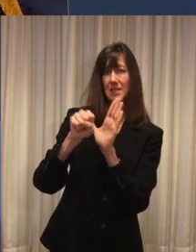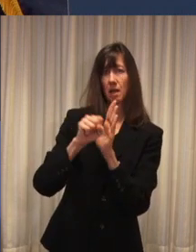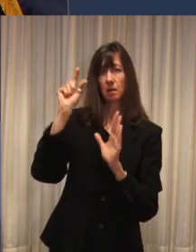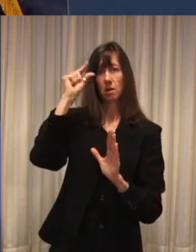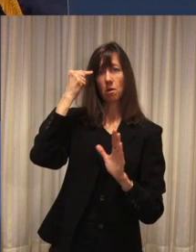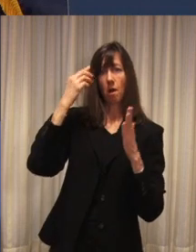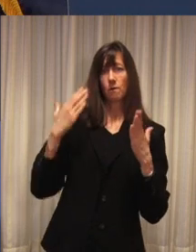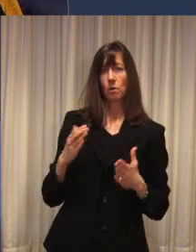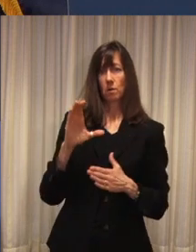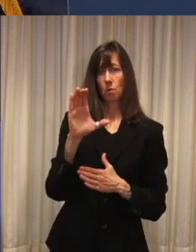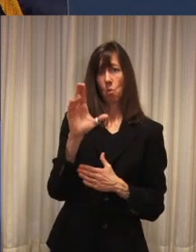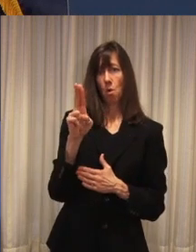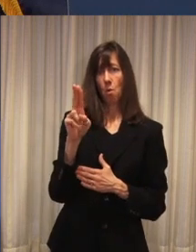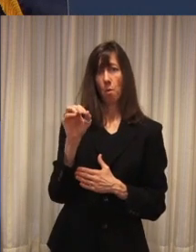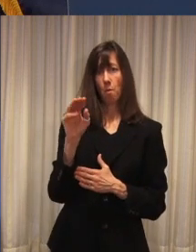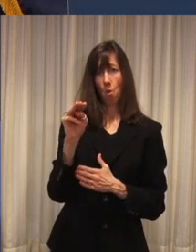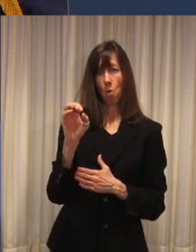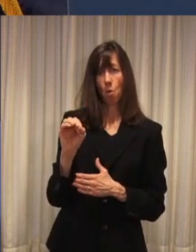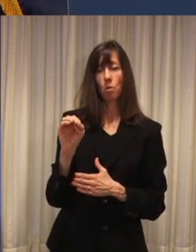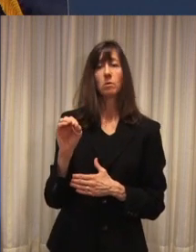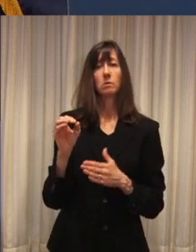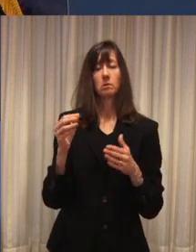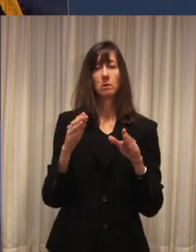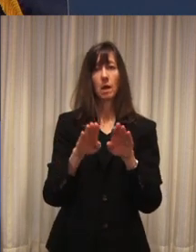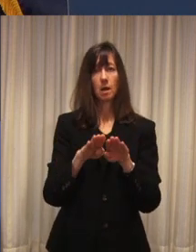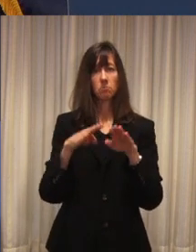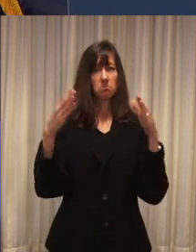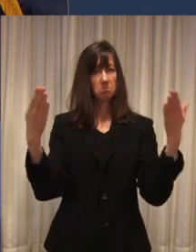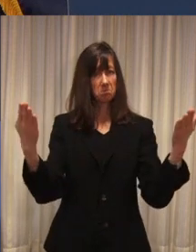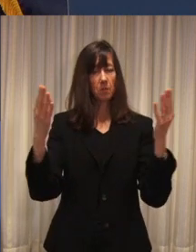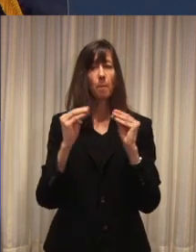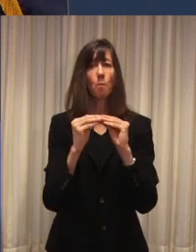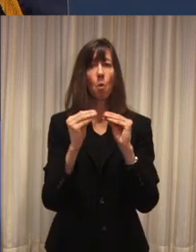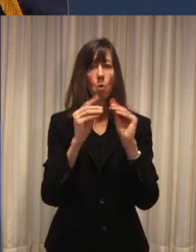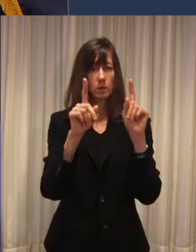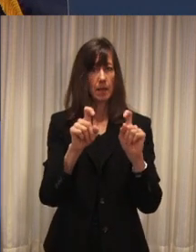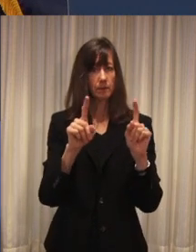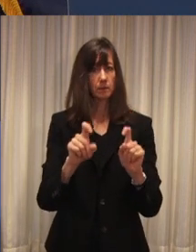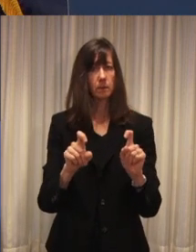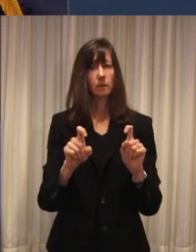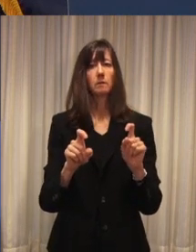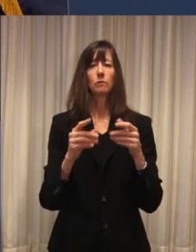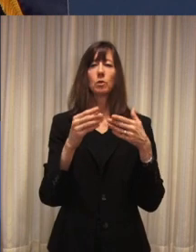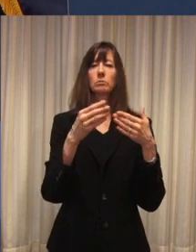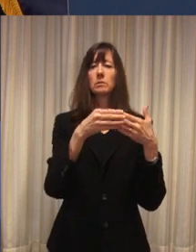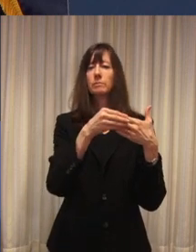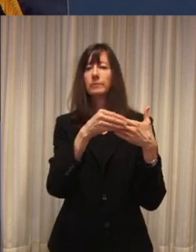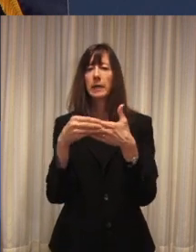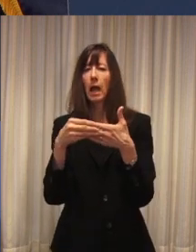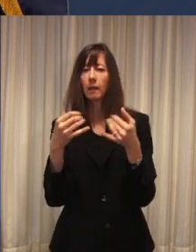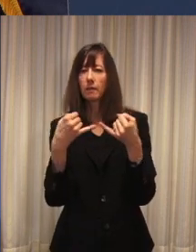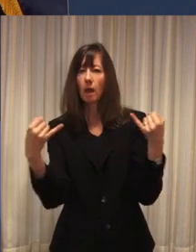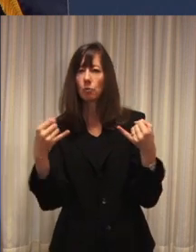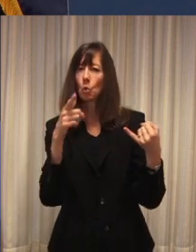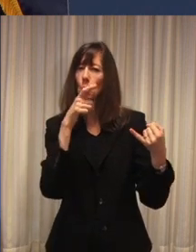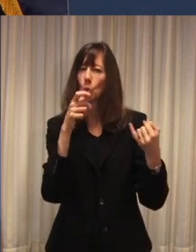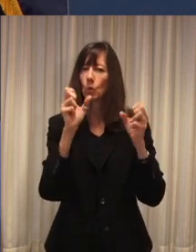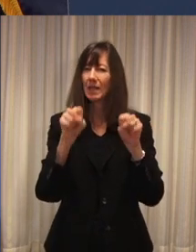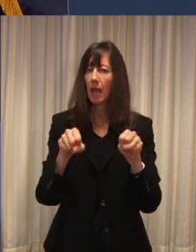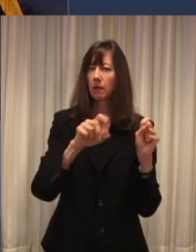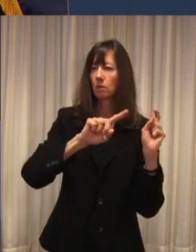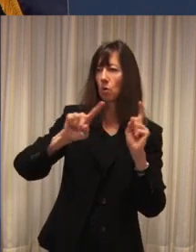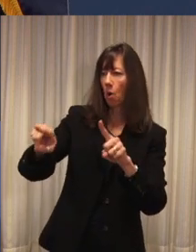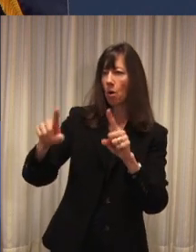more people can be tested under the guidelines of who's eligible to be tested. So we're going to put up a slide that